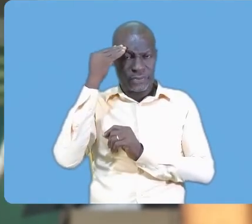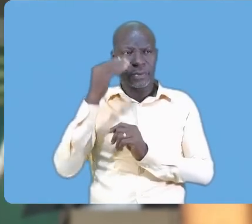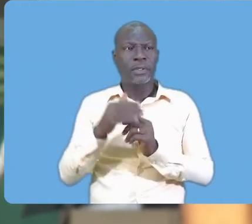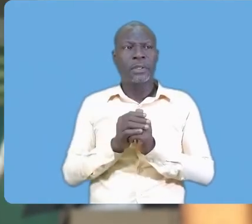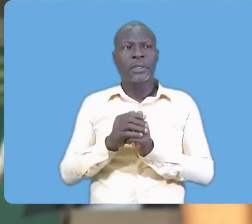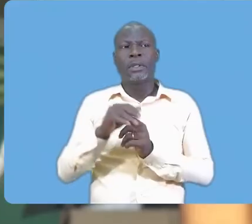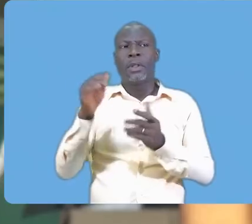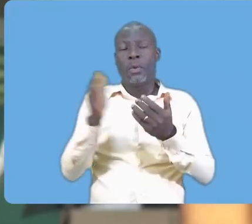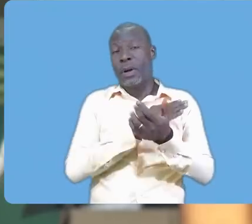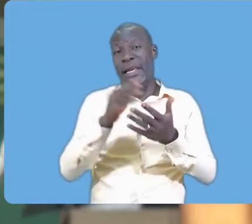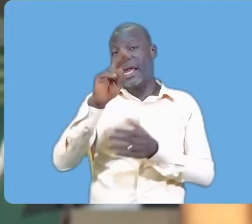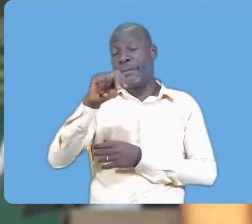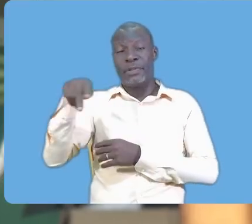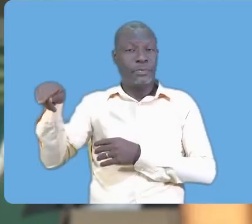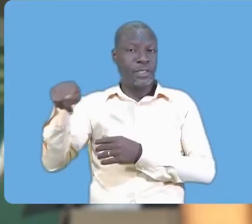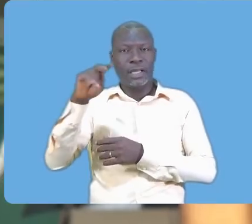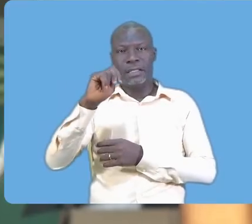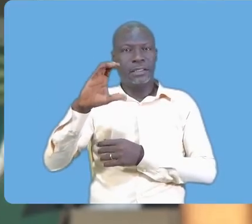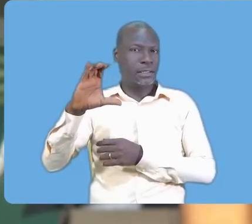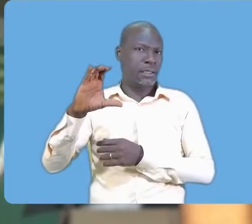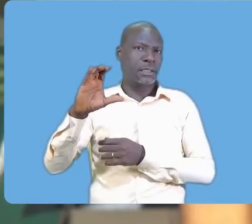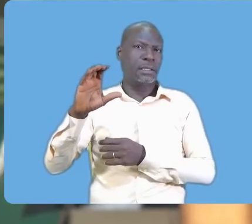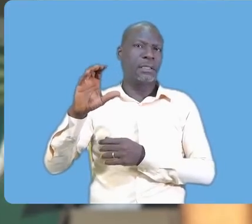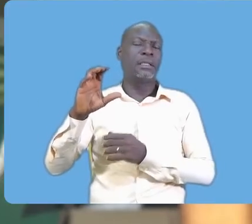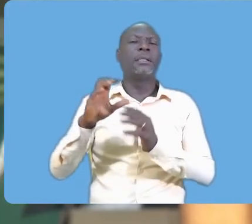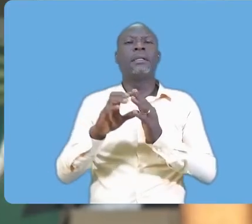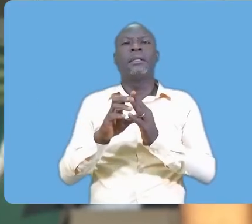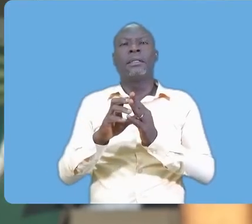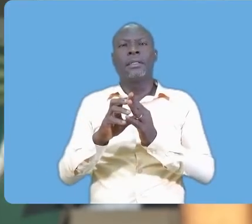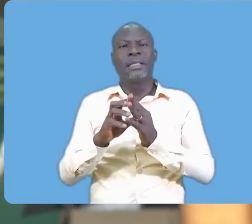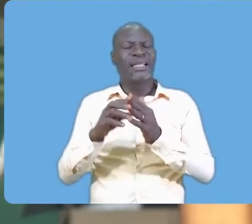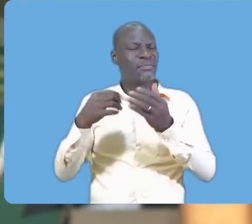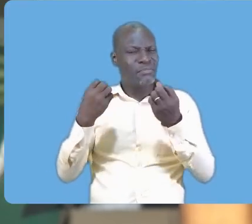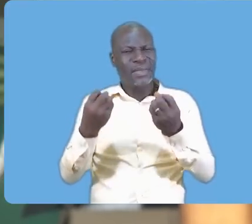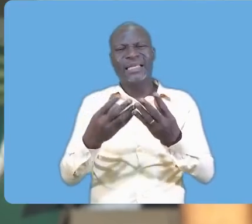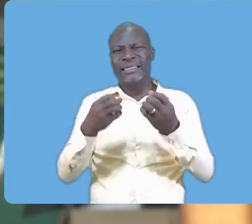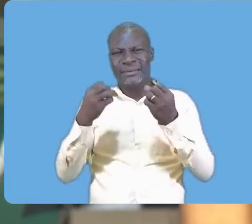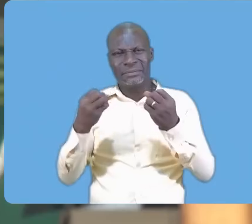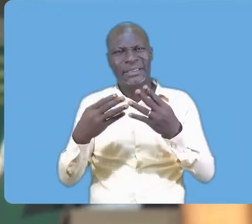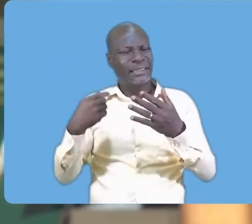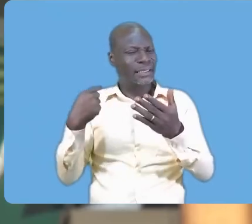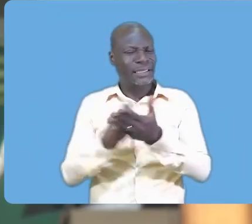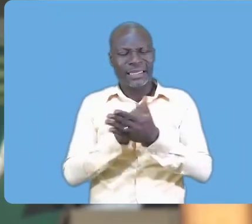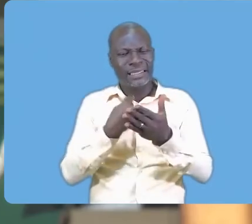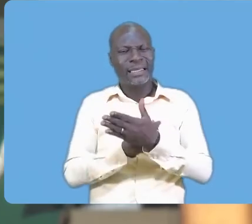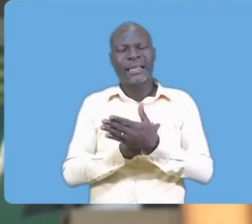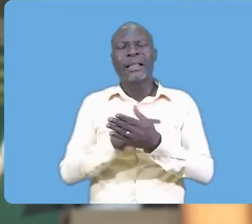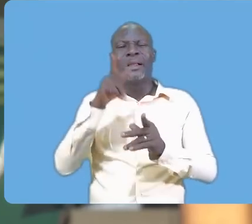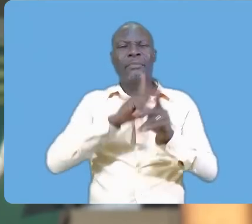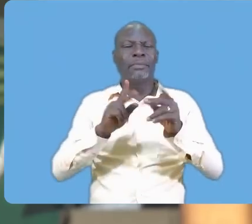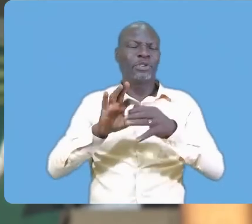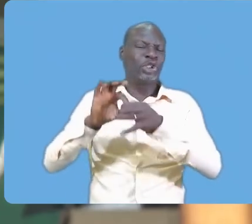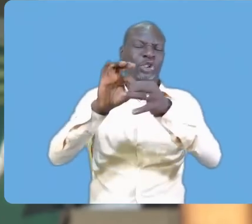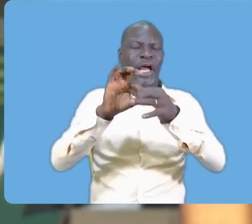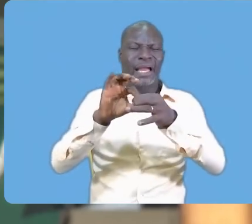say ye MPP o say ye NDC o Ghana for be bray and woman ma party some politics ya kopim